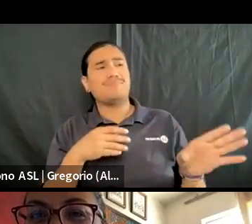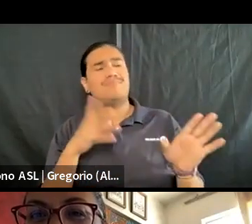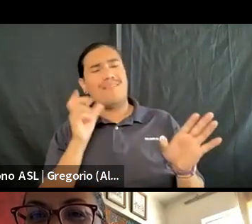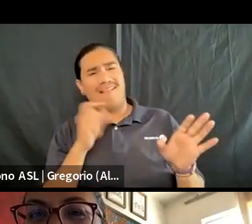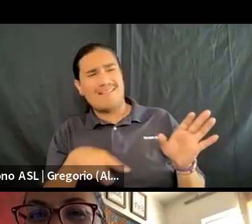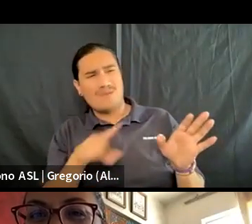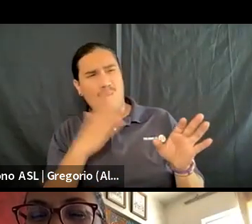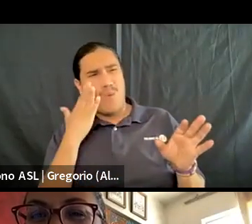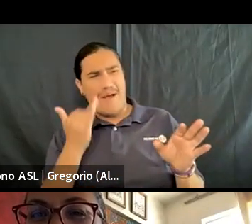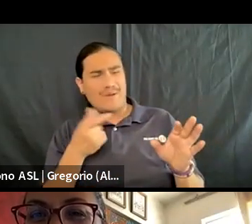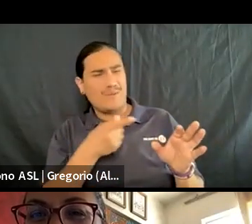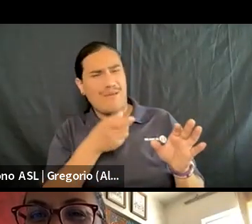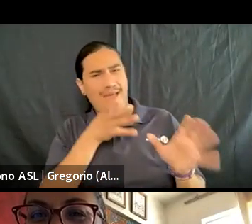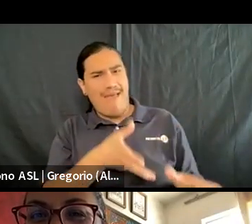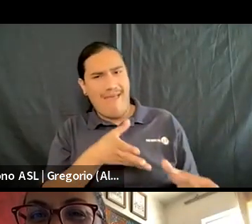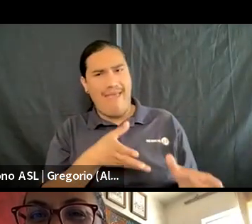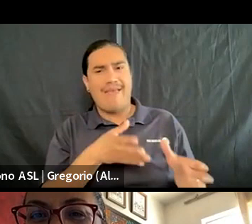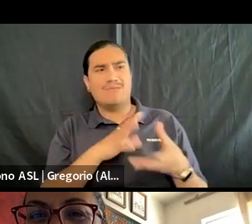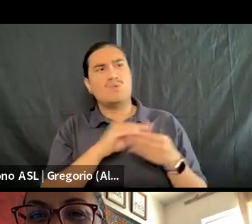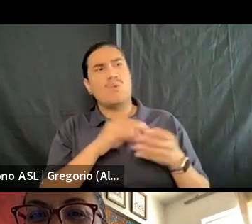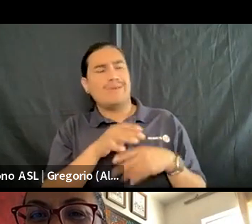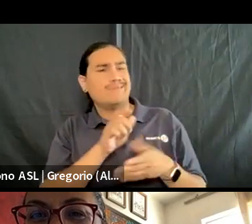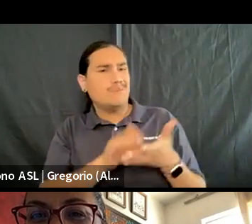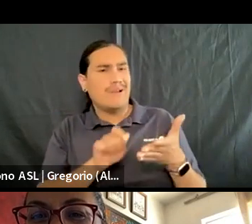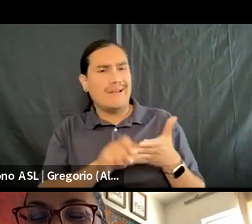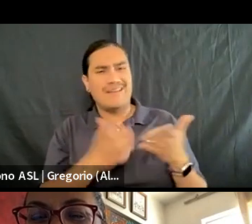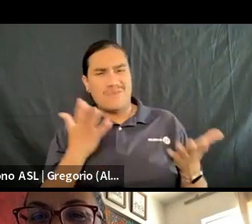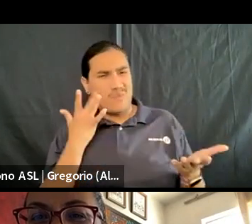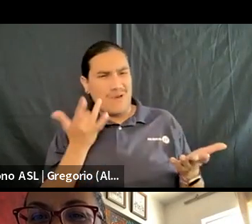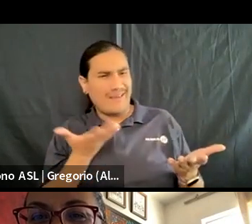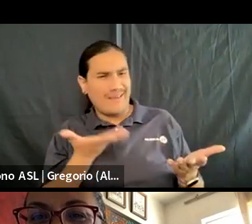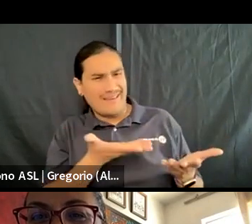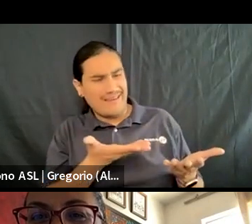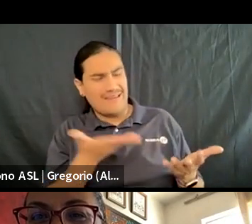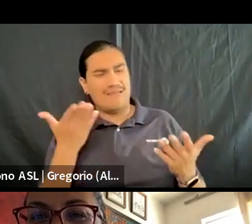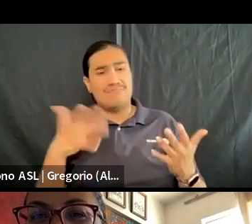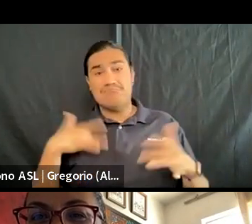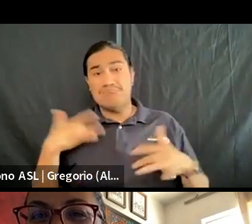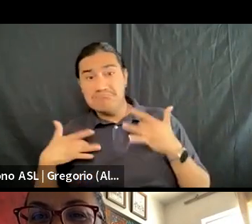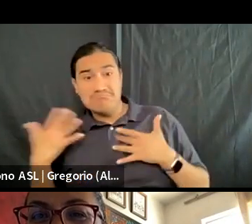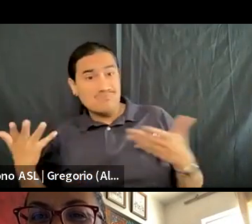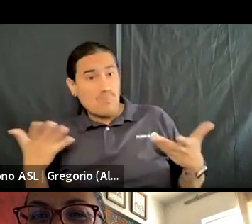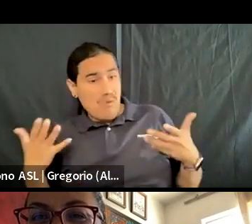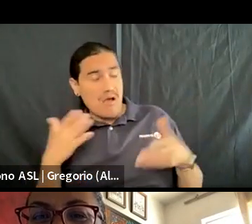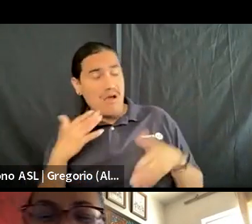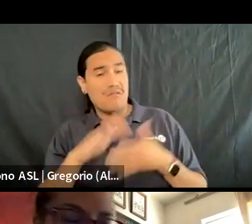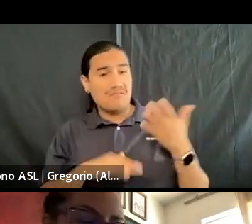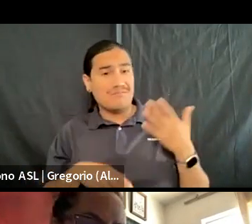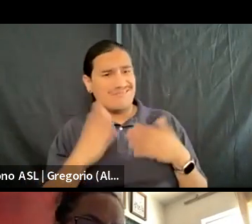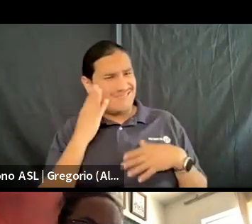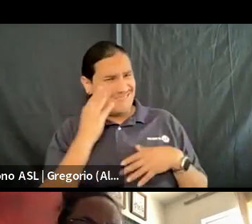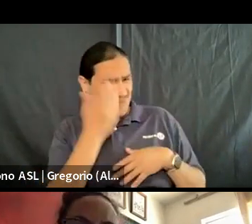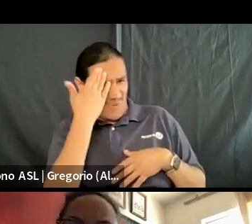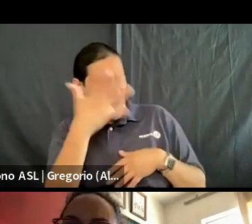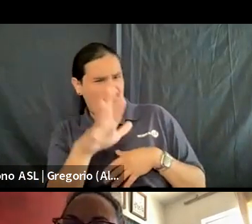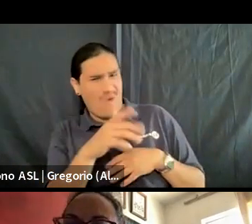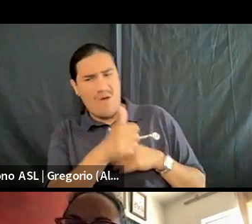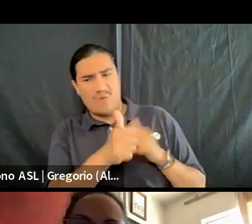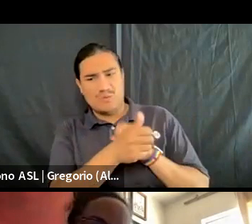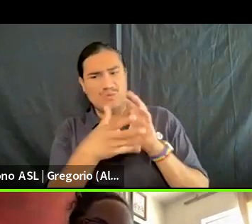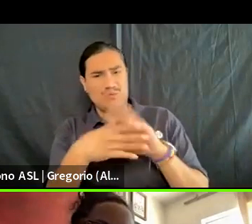story? what bores you of a story? What excites you about a story? I said, see, you know, you already know how to tell a